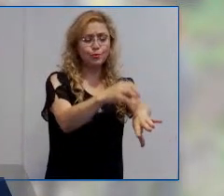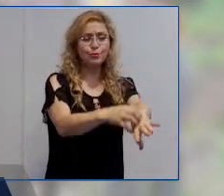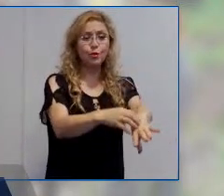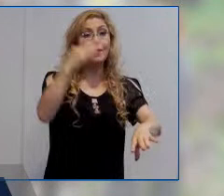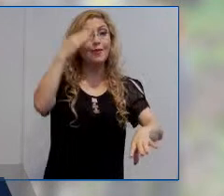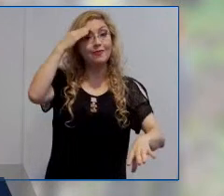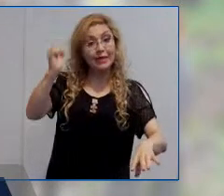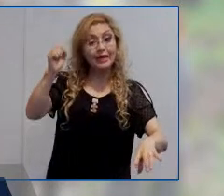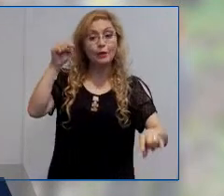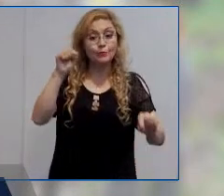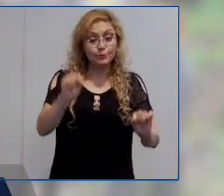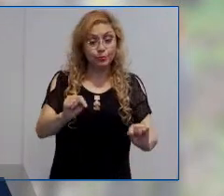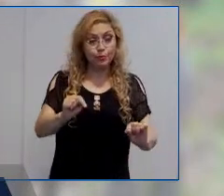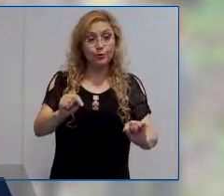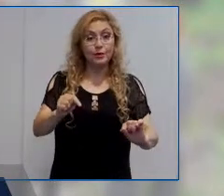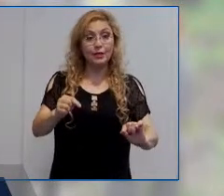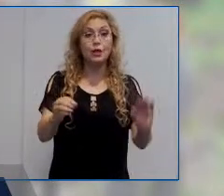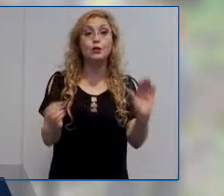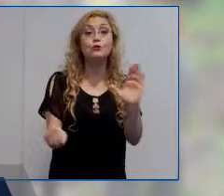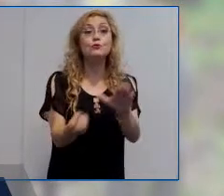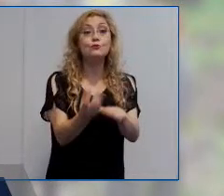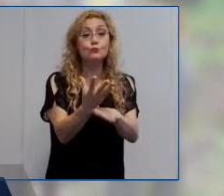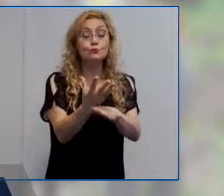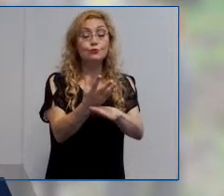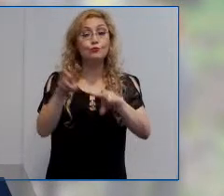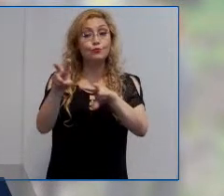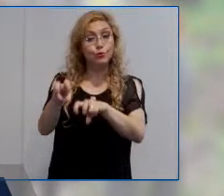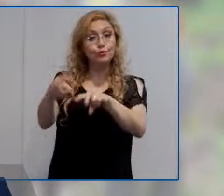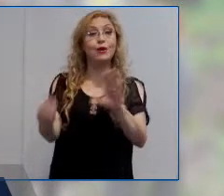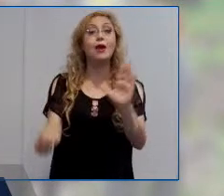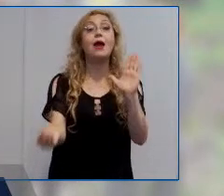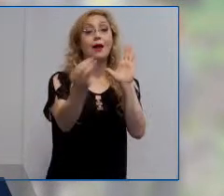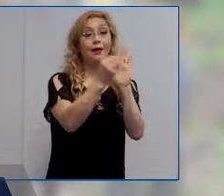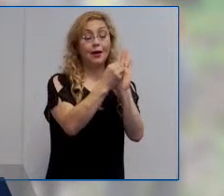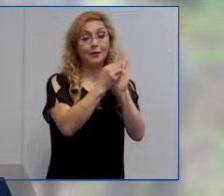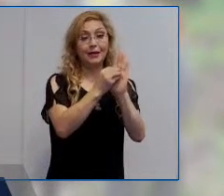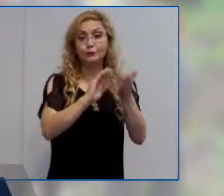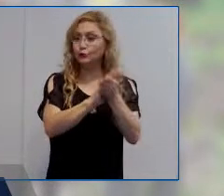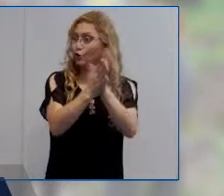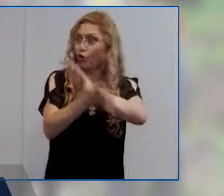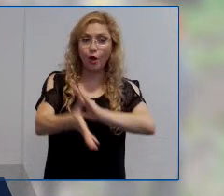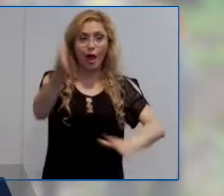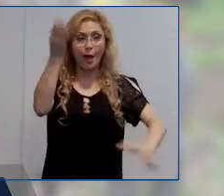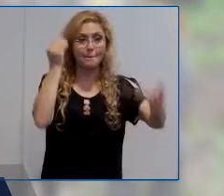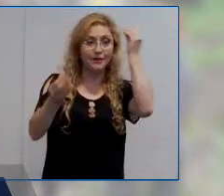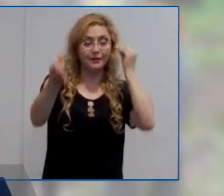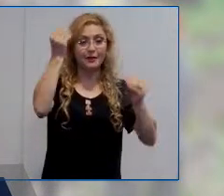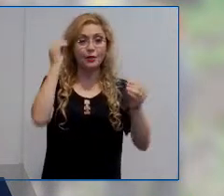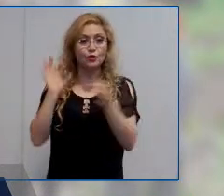each region the agricultural